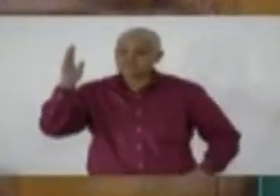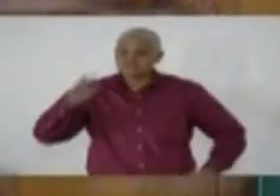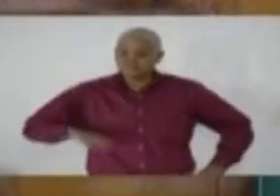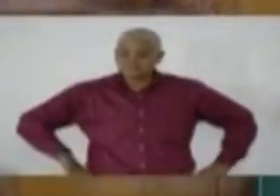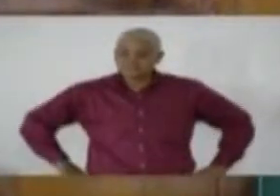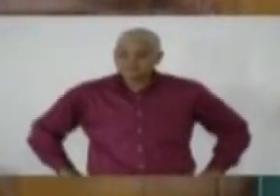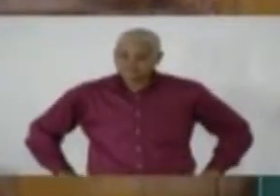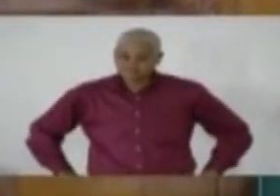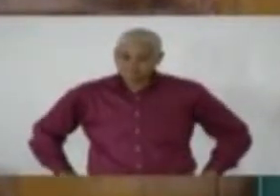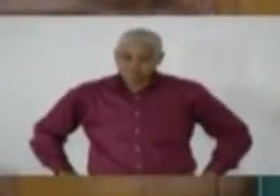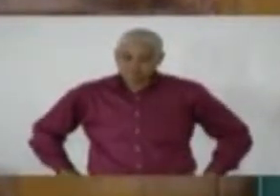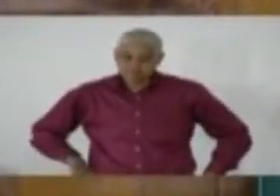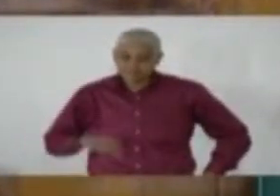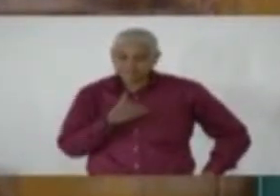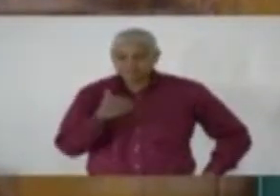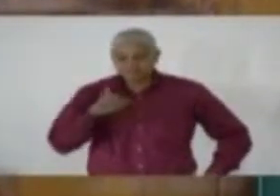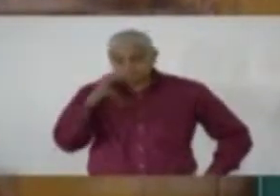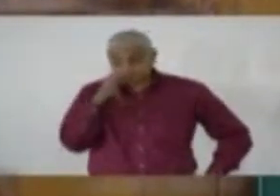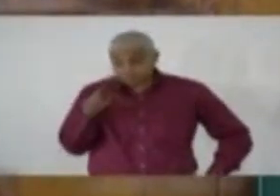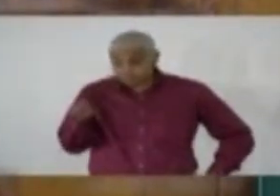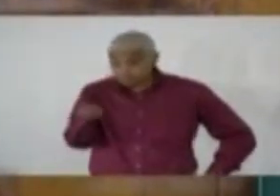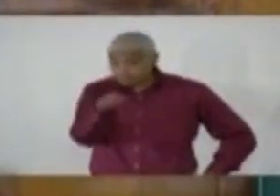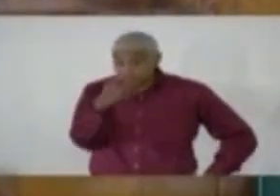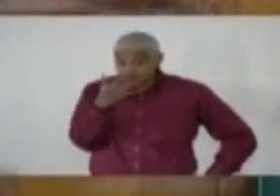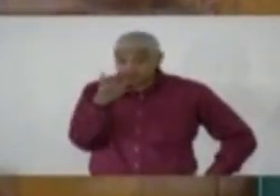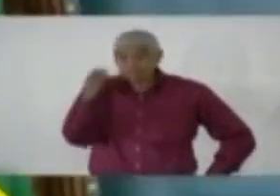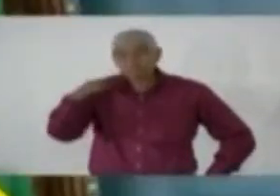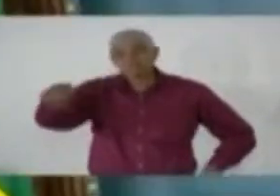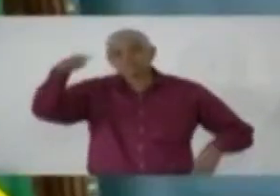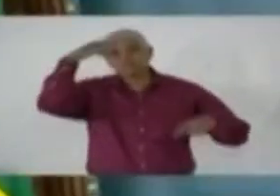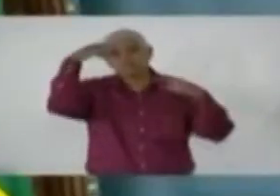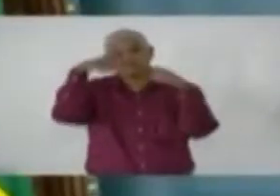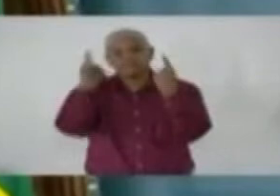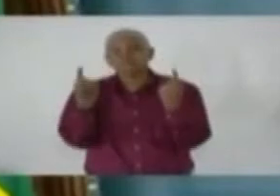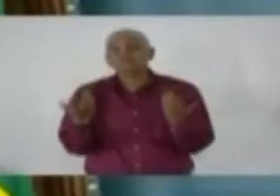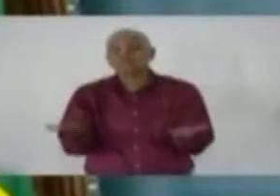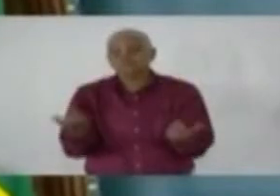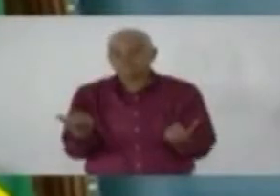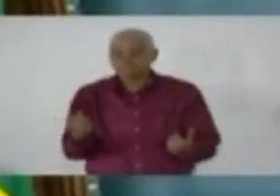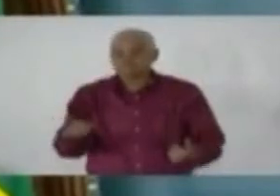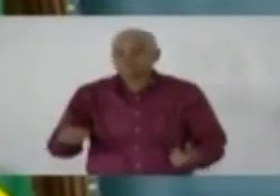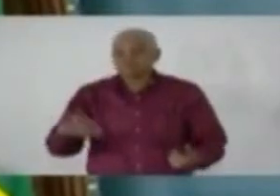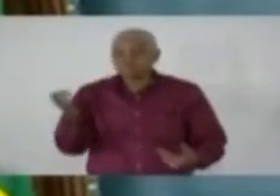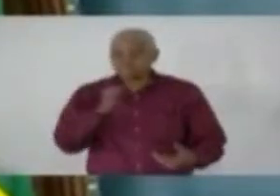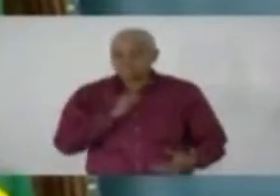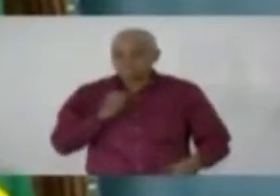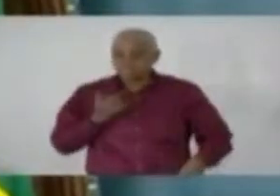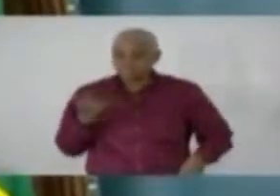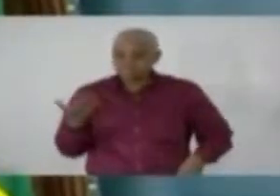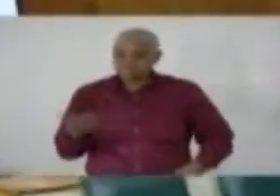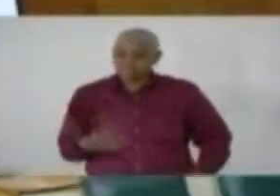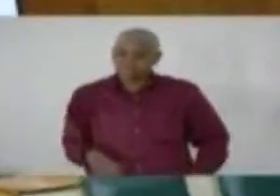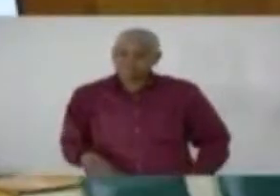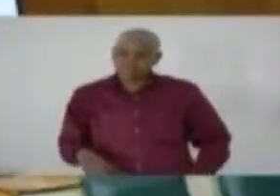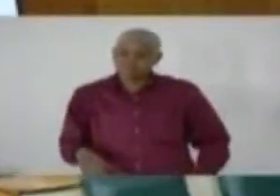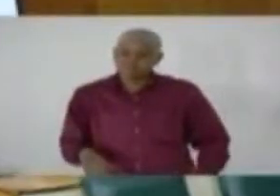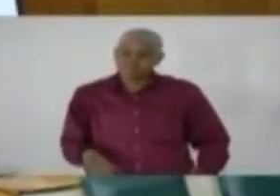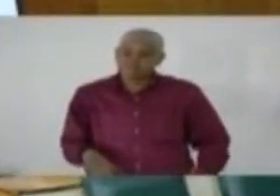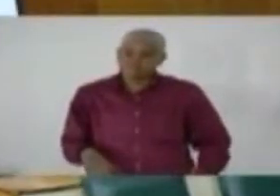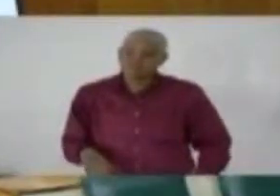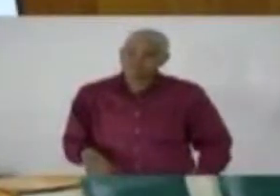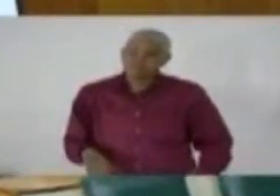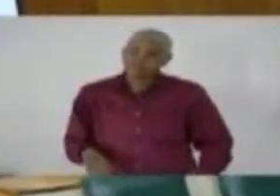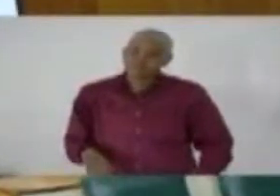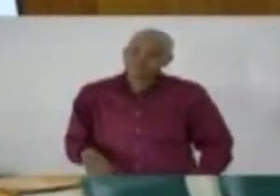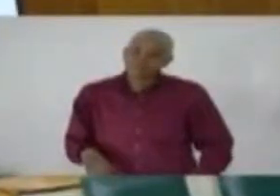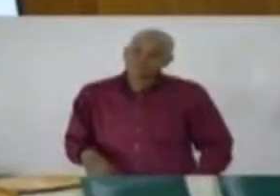presentation. Members would have heard the question. Those in favour? Thank you, Senator Hill. Thank you very much, Senator Scott